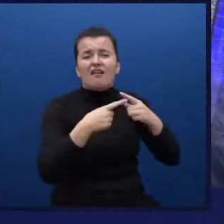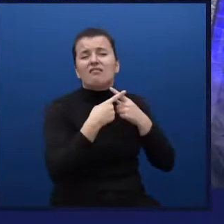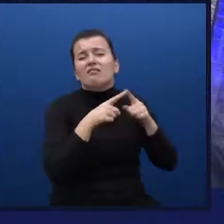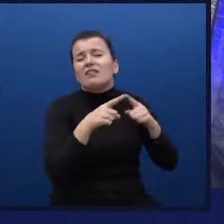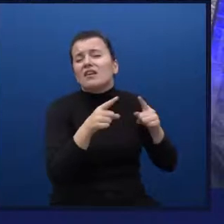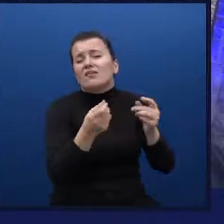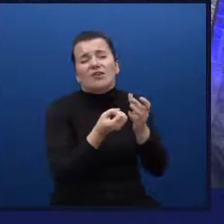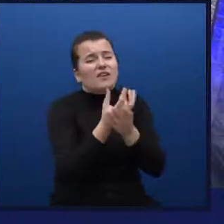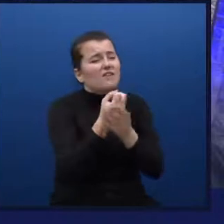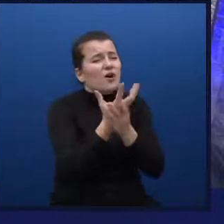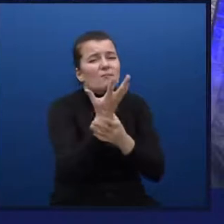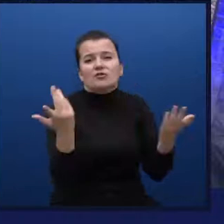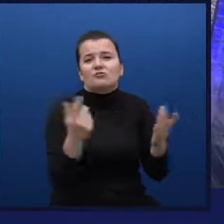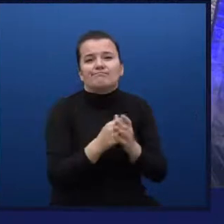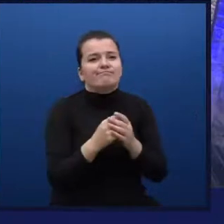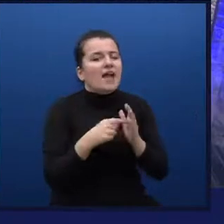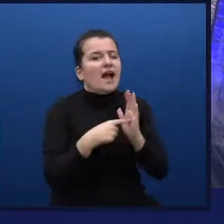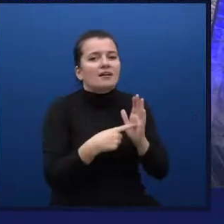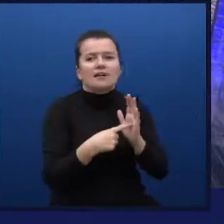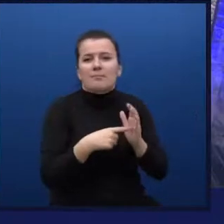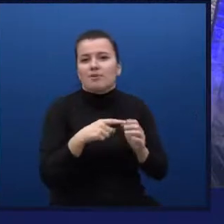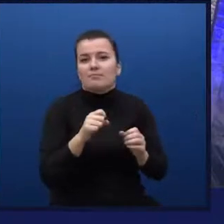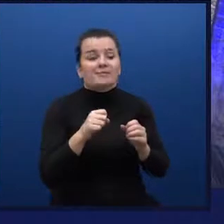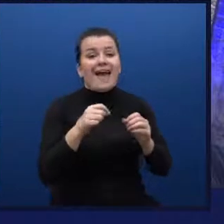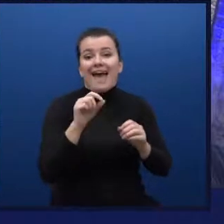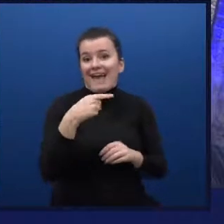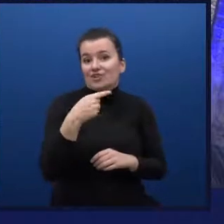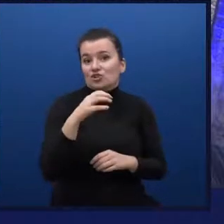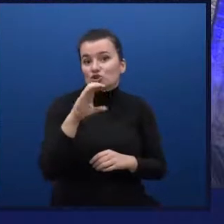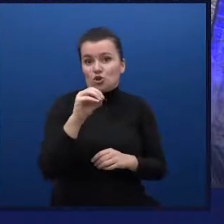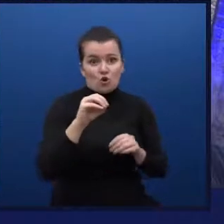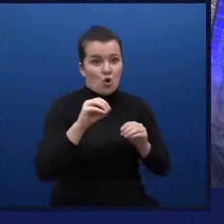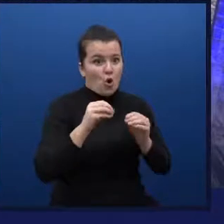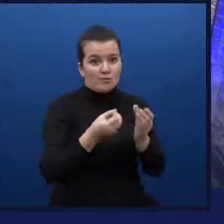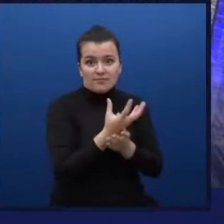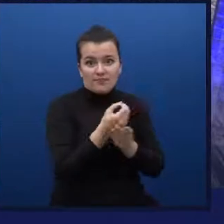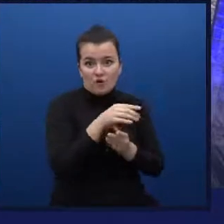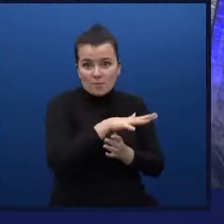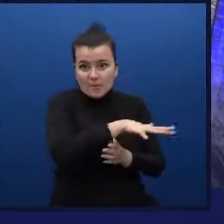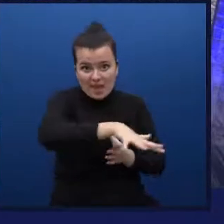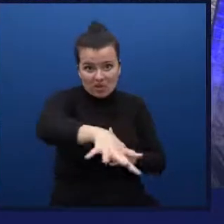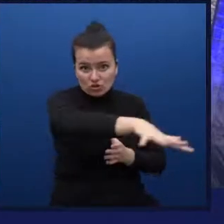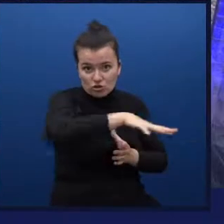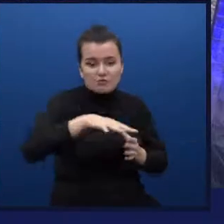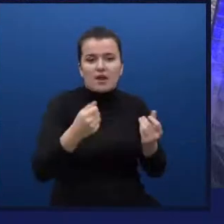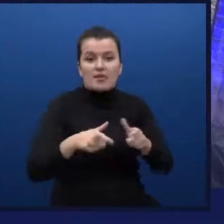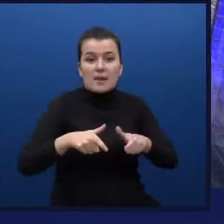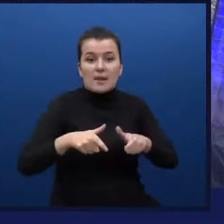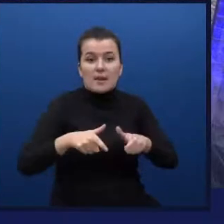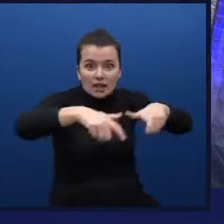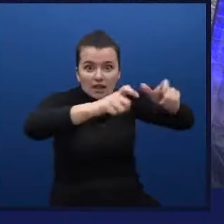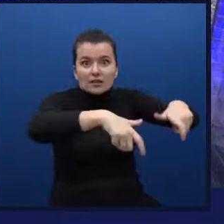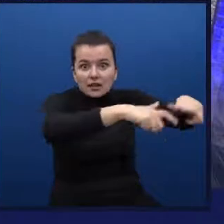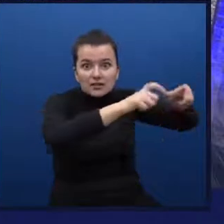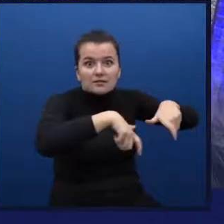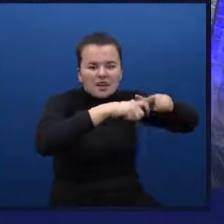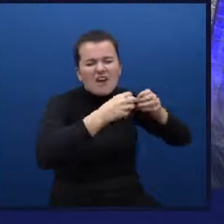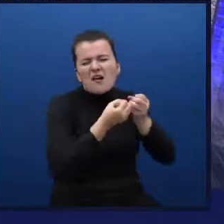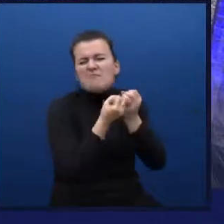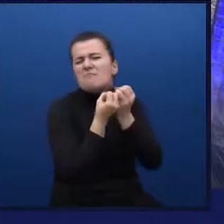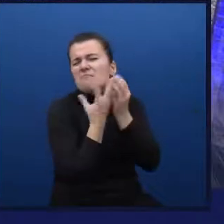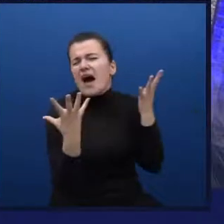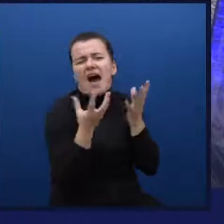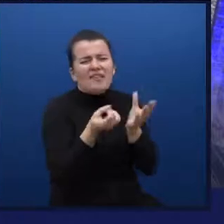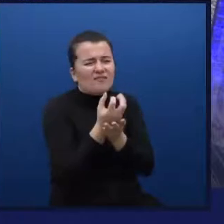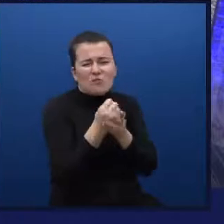for example, satellite data, geographic data, buildings, all that stuff. But what happens if you don't